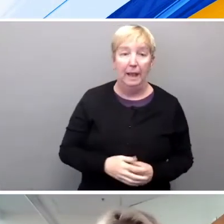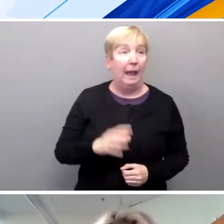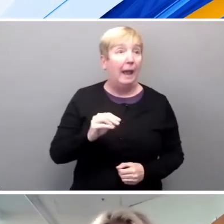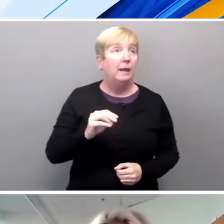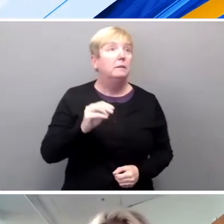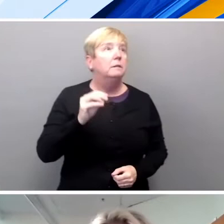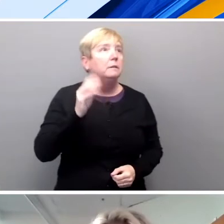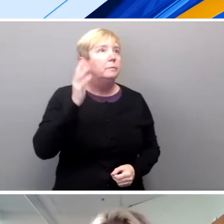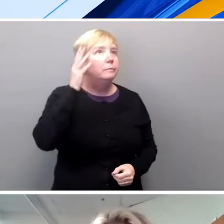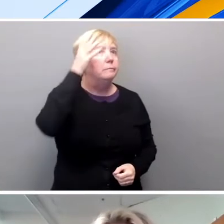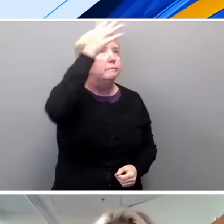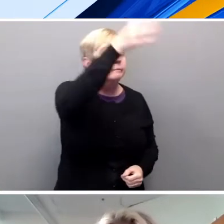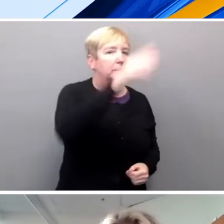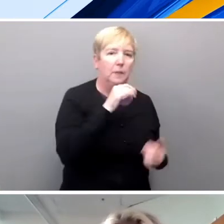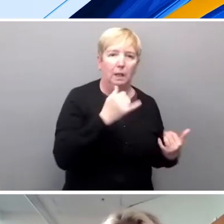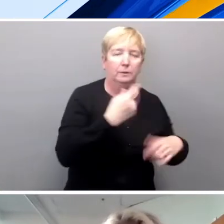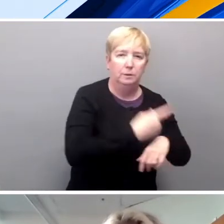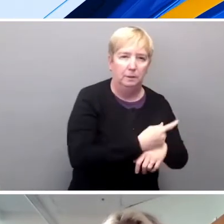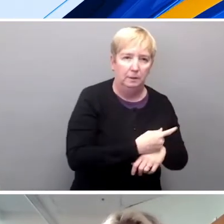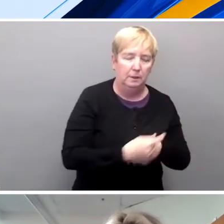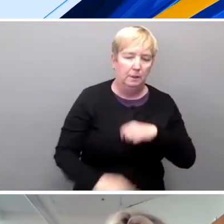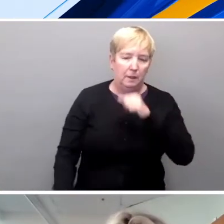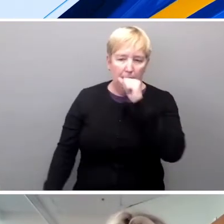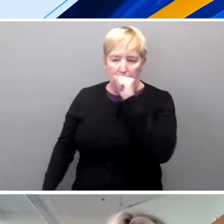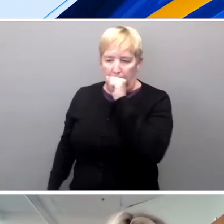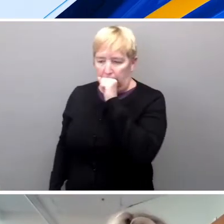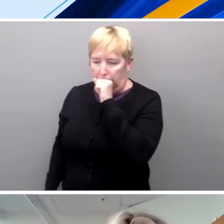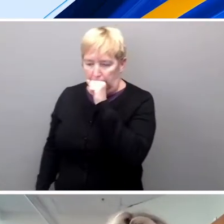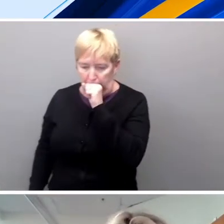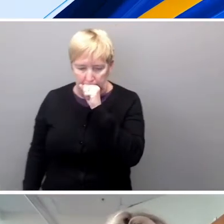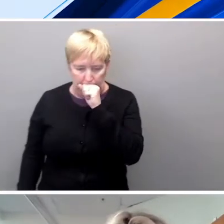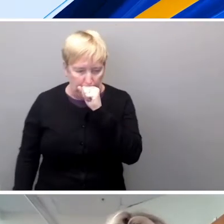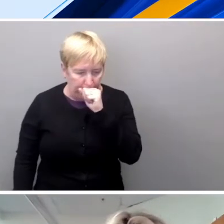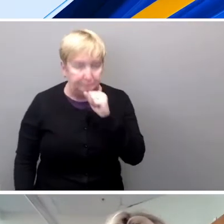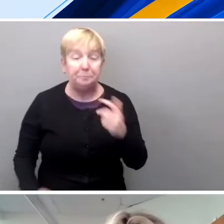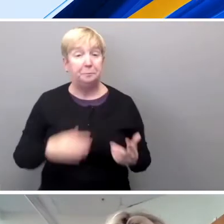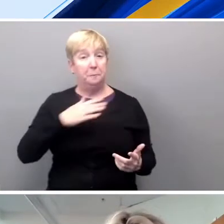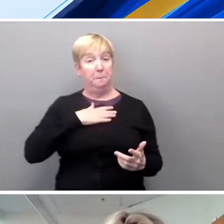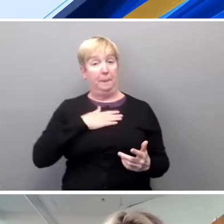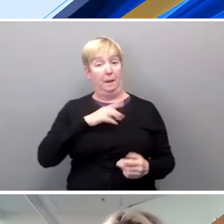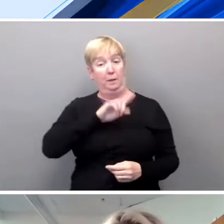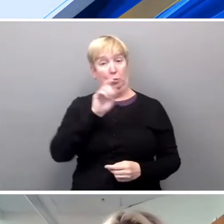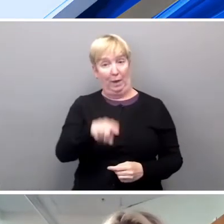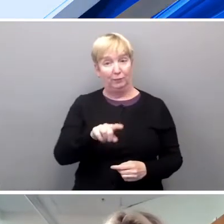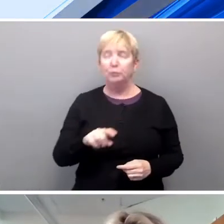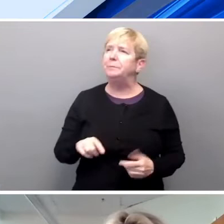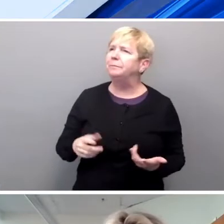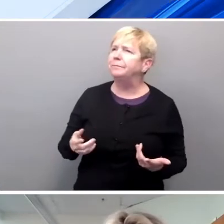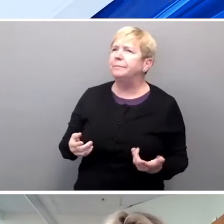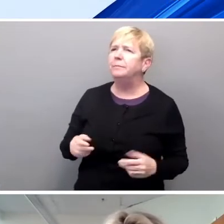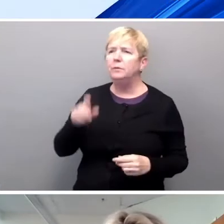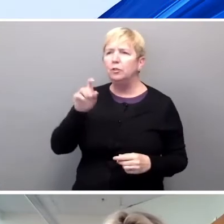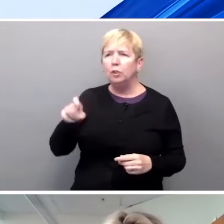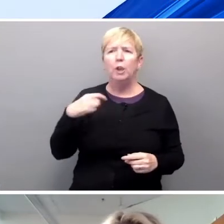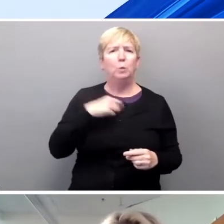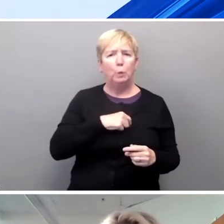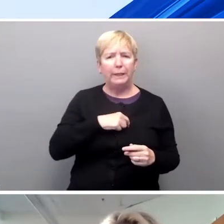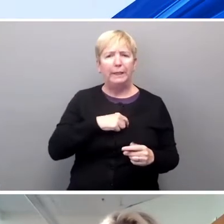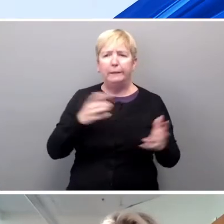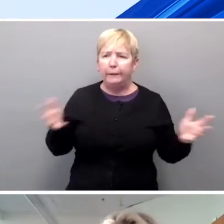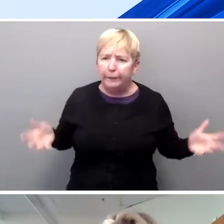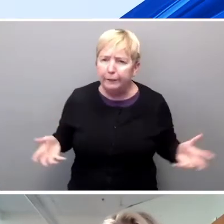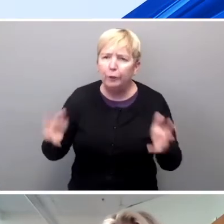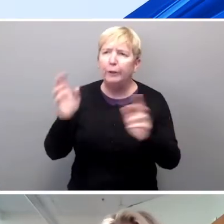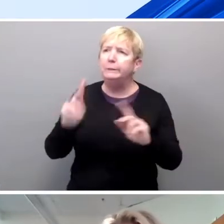out. So I guess my question is maybe the best thing to do to be encouraging people to really just call